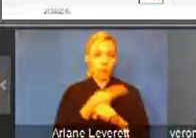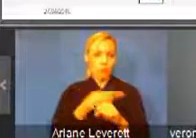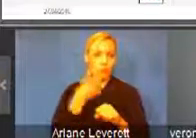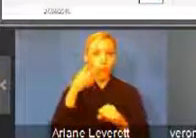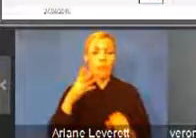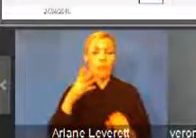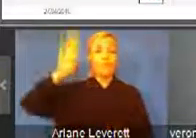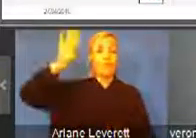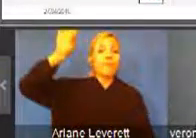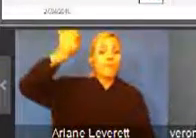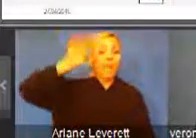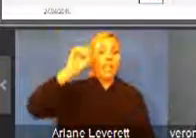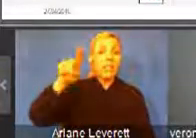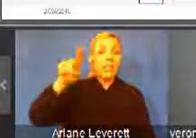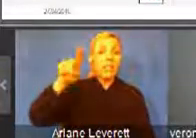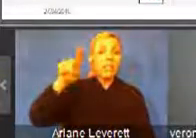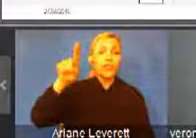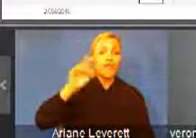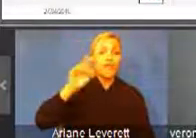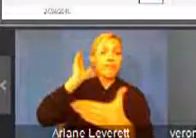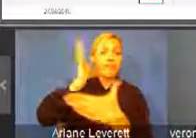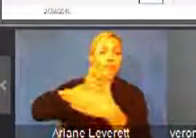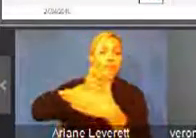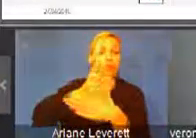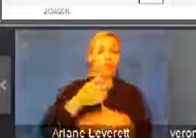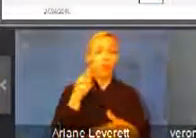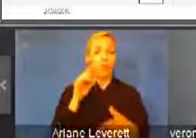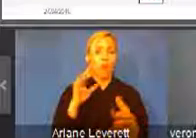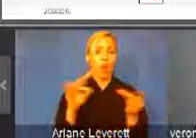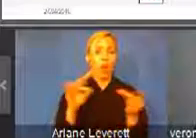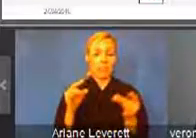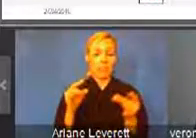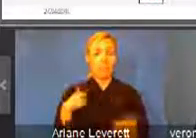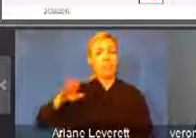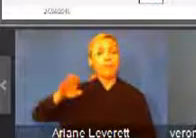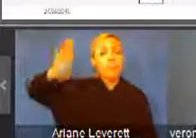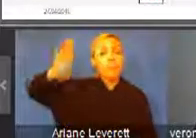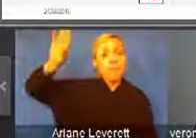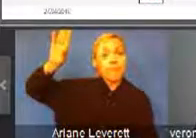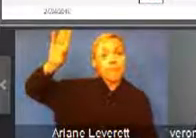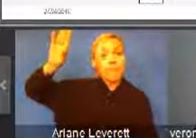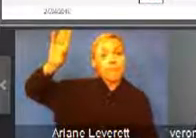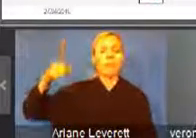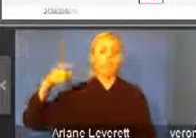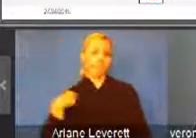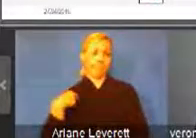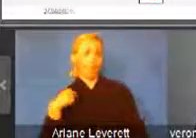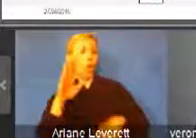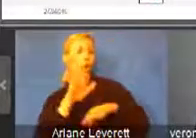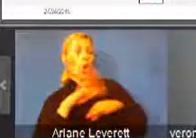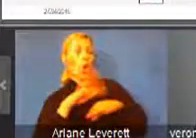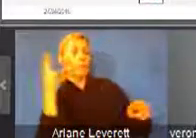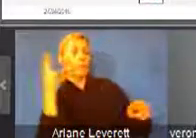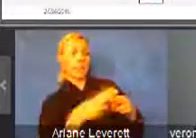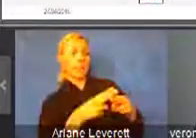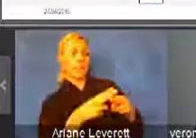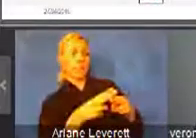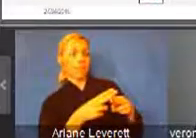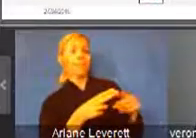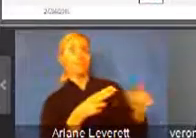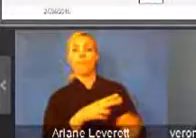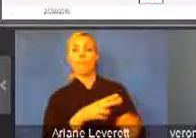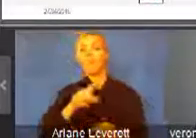or make a comment. I will call them on you, and once your question has been answered,